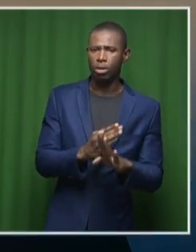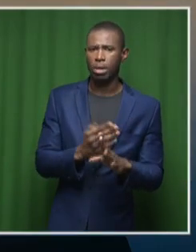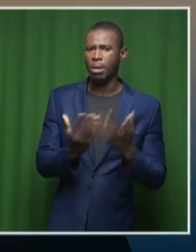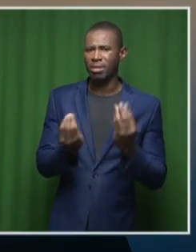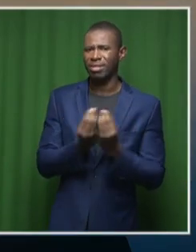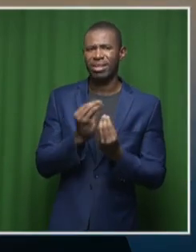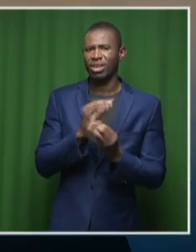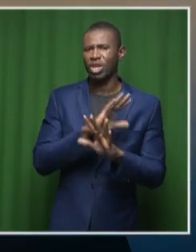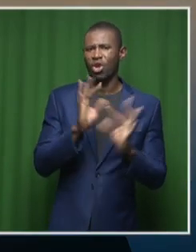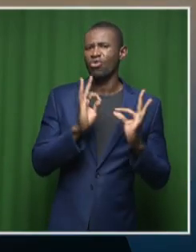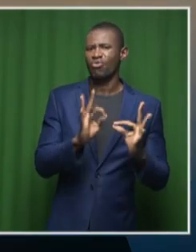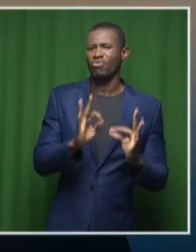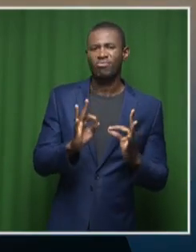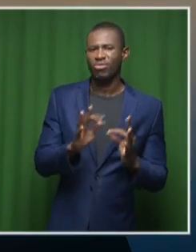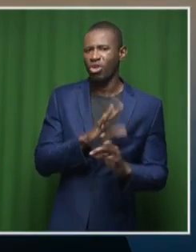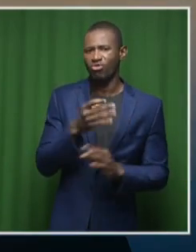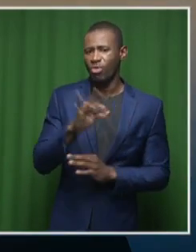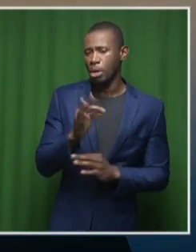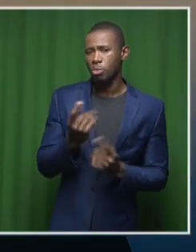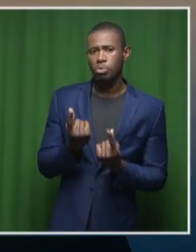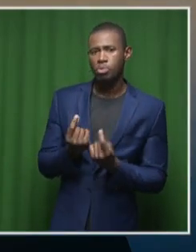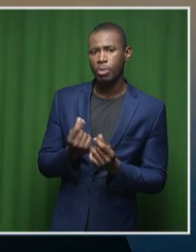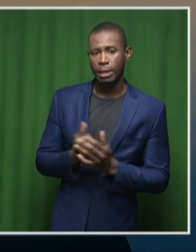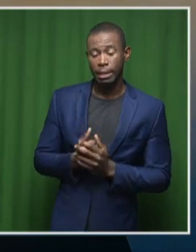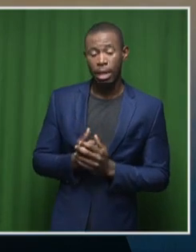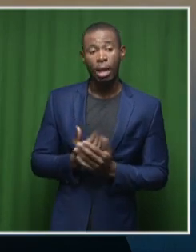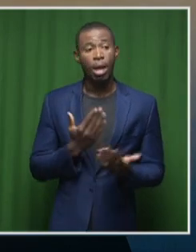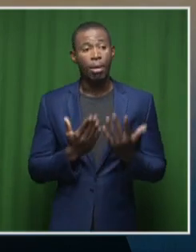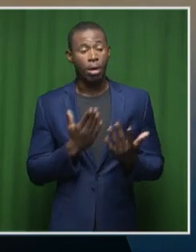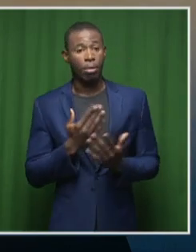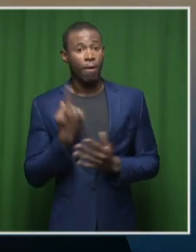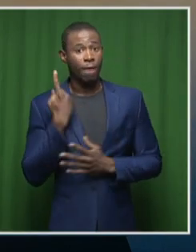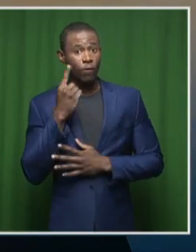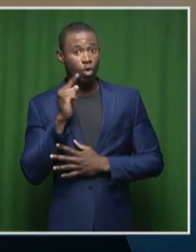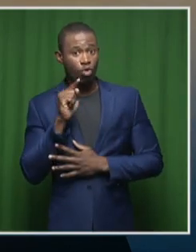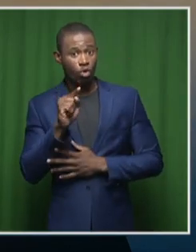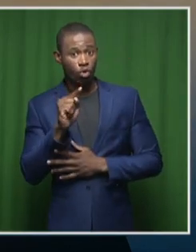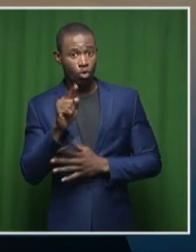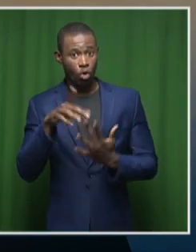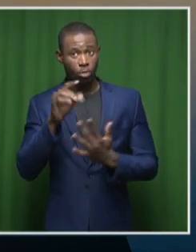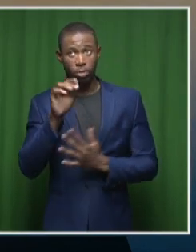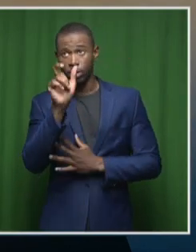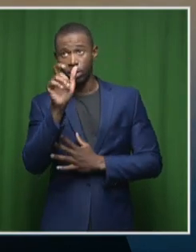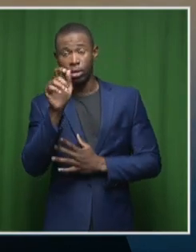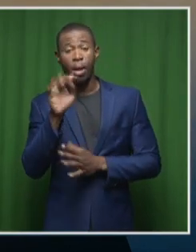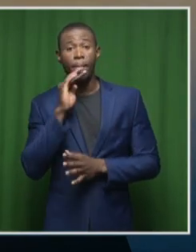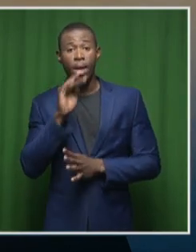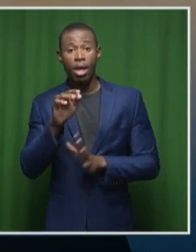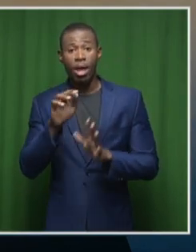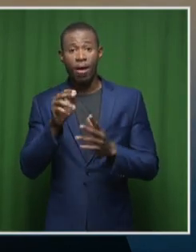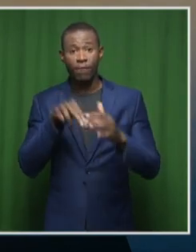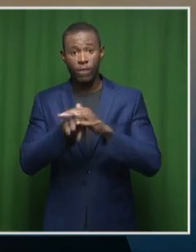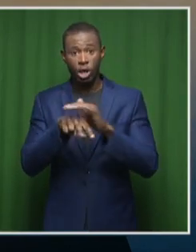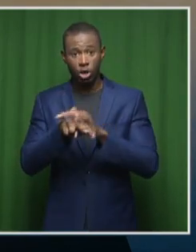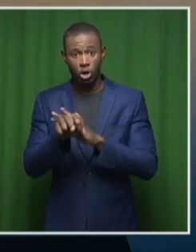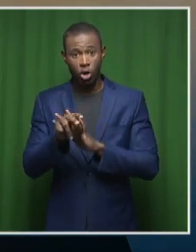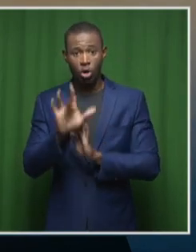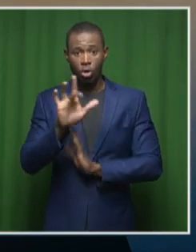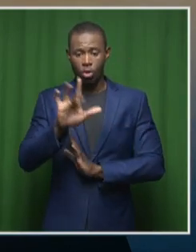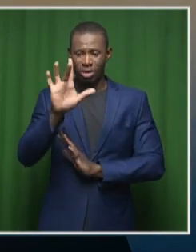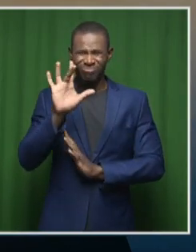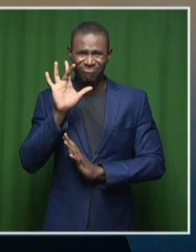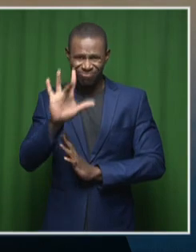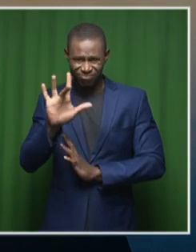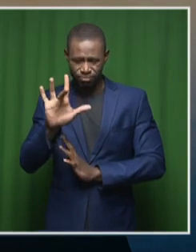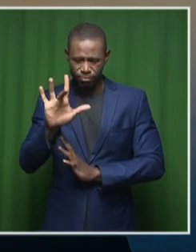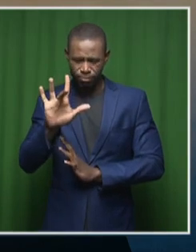Twofold. When you're seeing a video on the For You feed, you simply just have to long press on that video and you'll see a pop-up come up. You're able